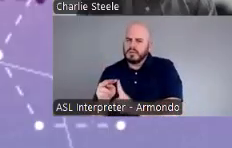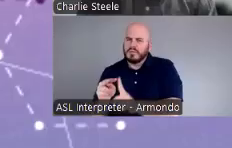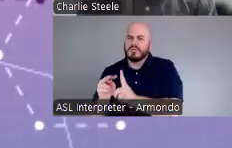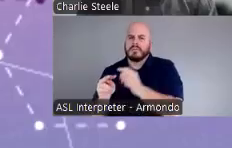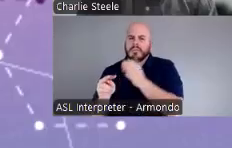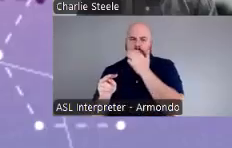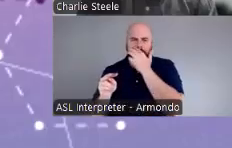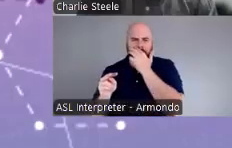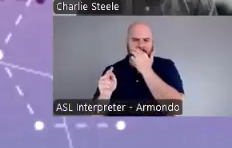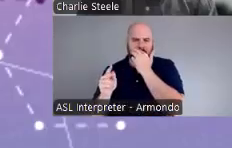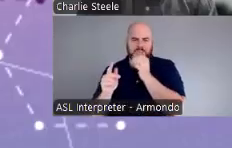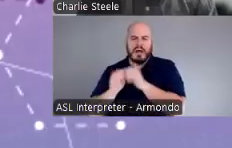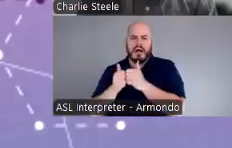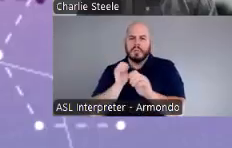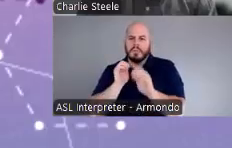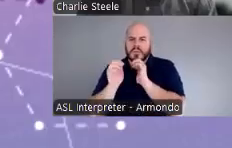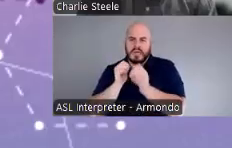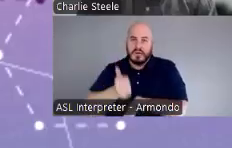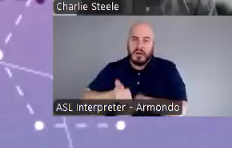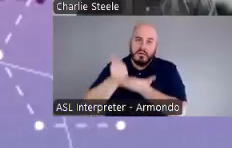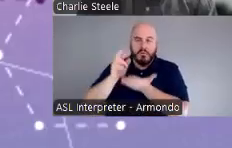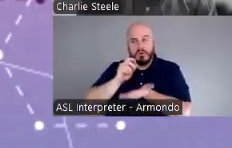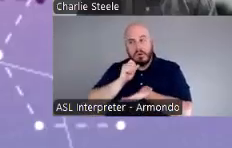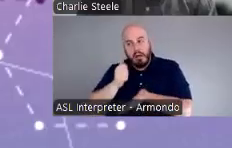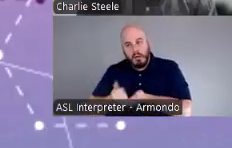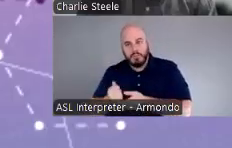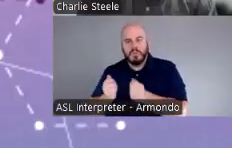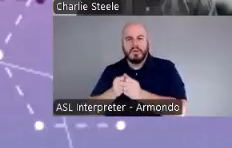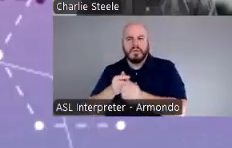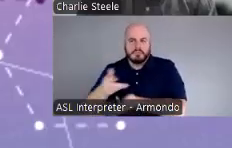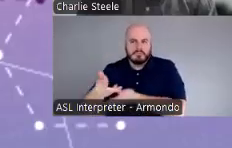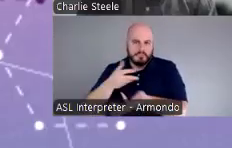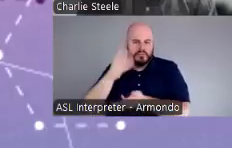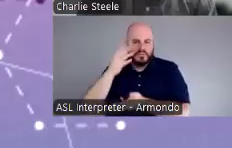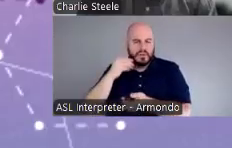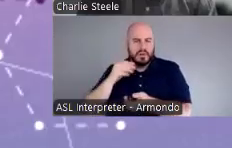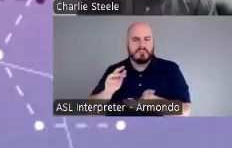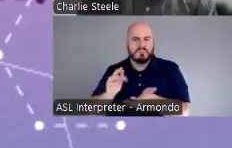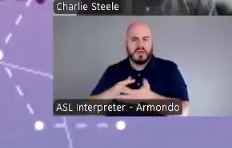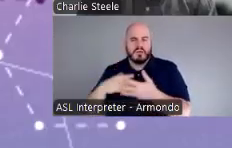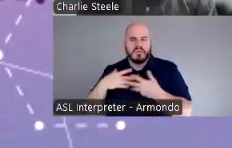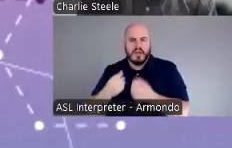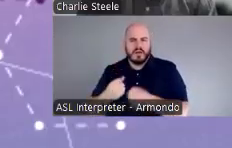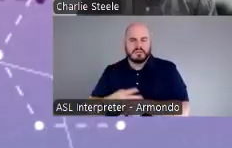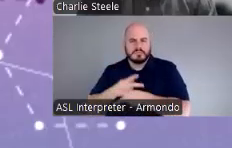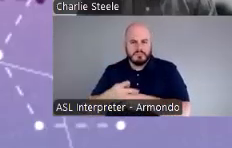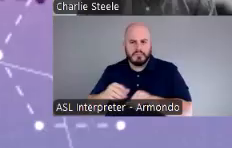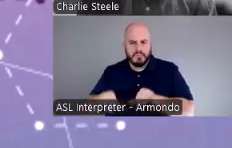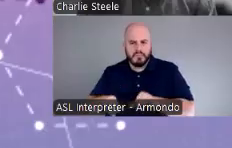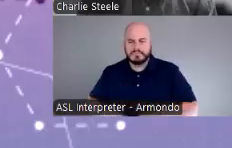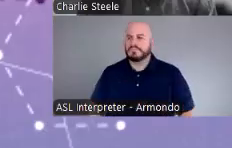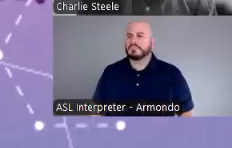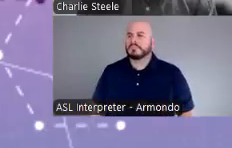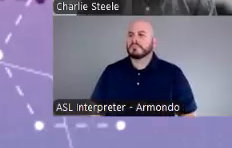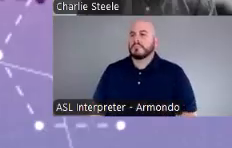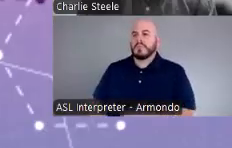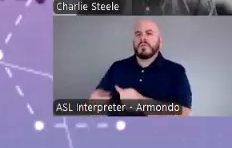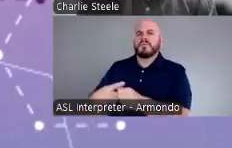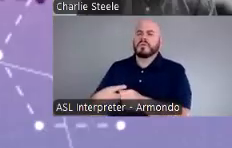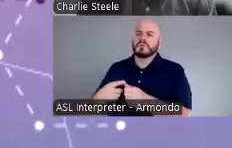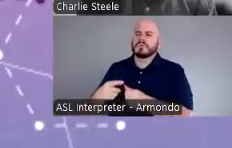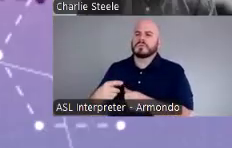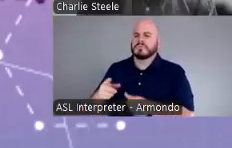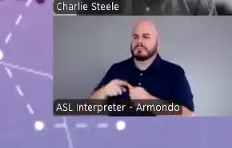not helped in his interactions with the healthcare system. So, first question for you, Charlie. Can you tell me about a time